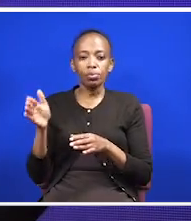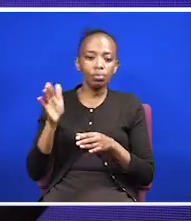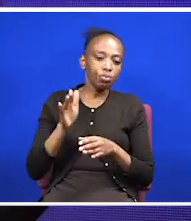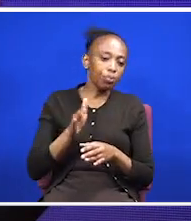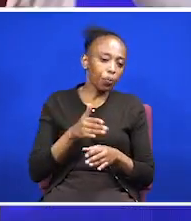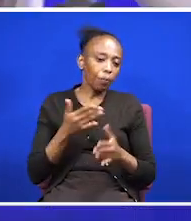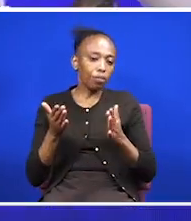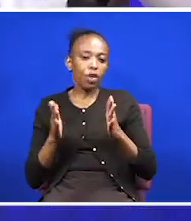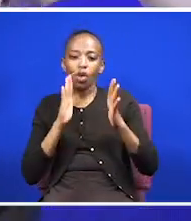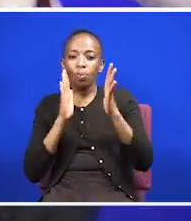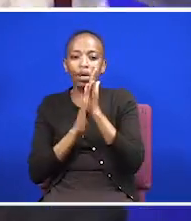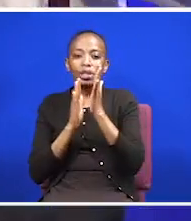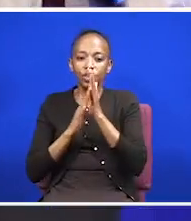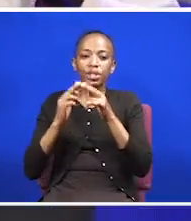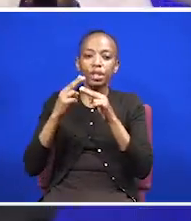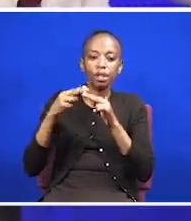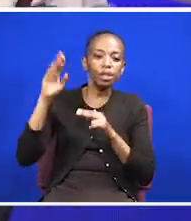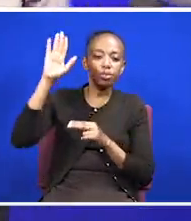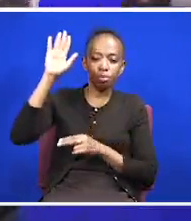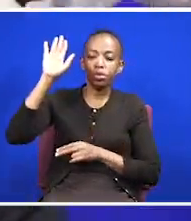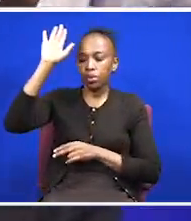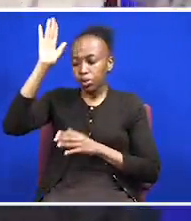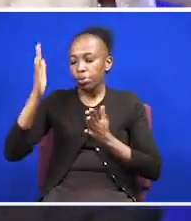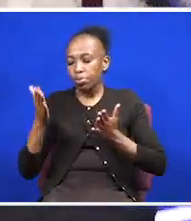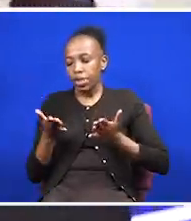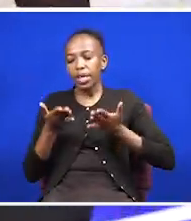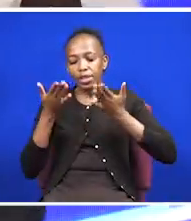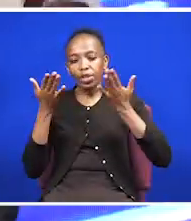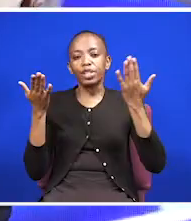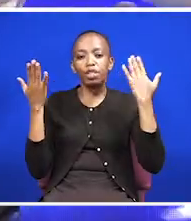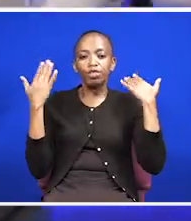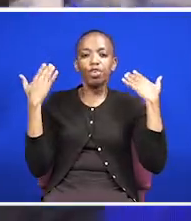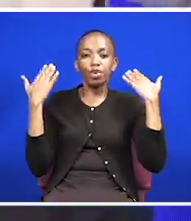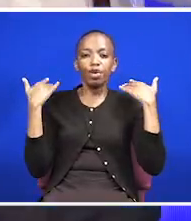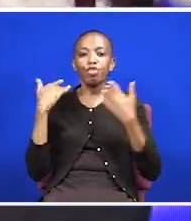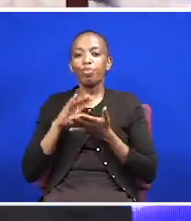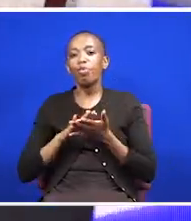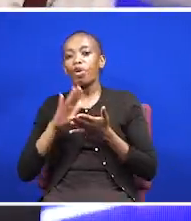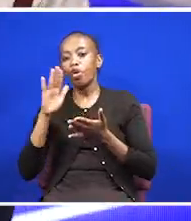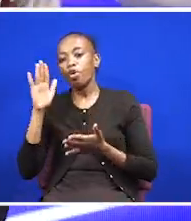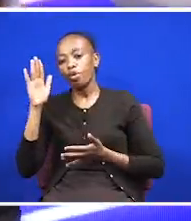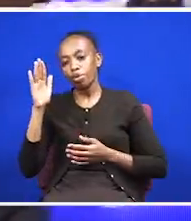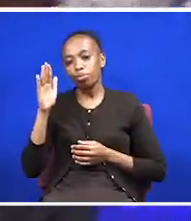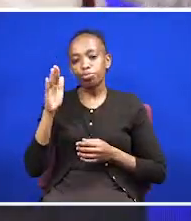Hallelujah. Yeah. I will praise your name, be exalted